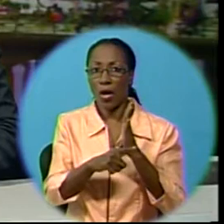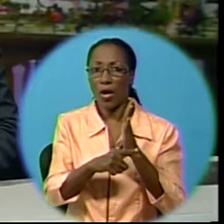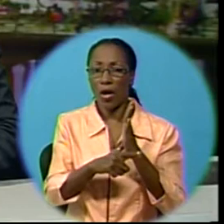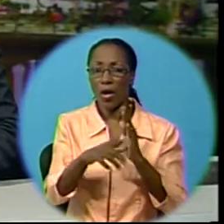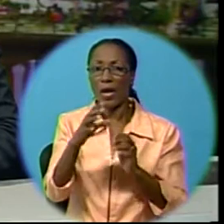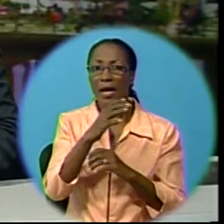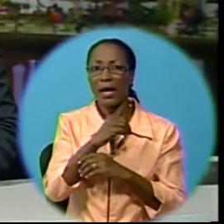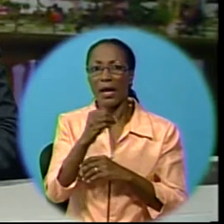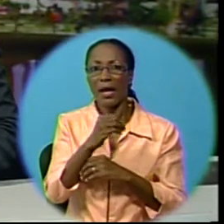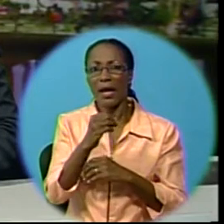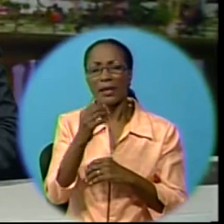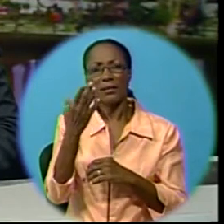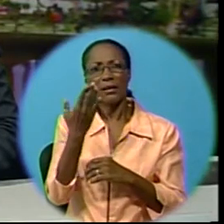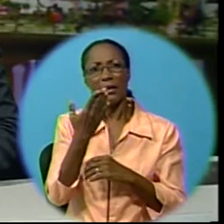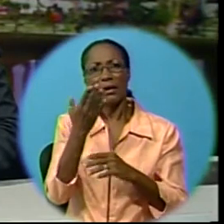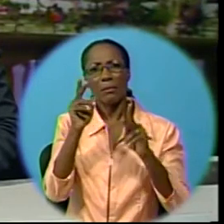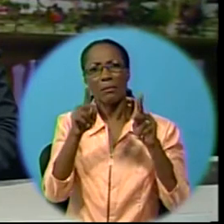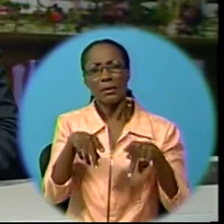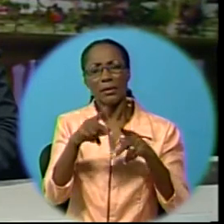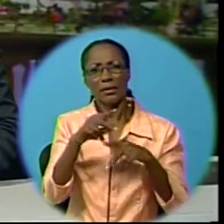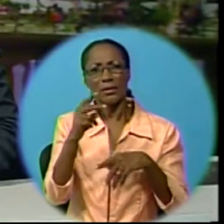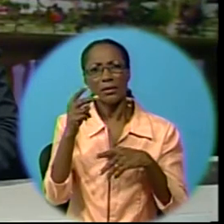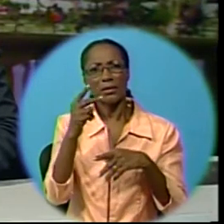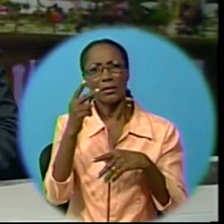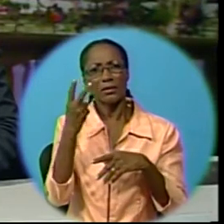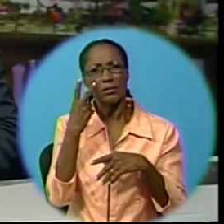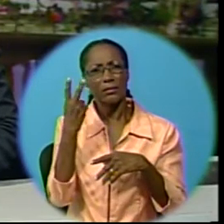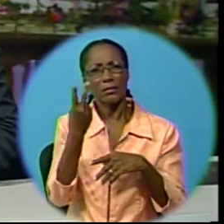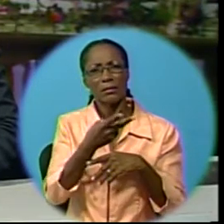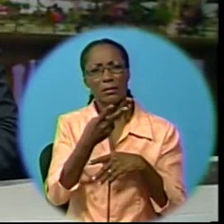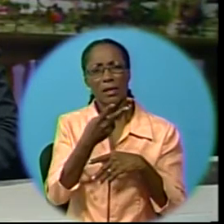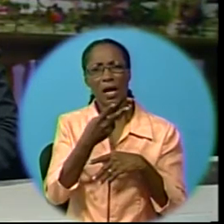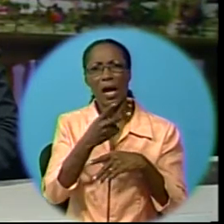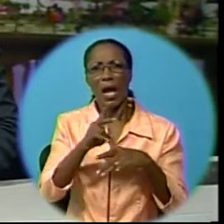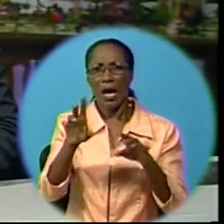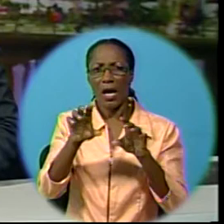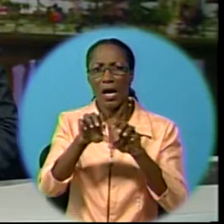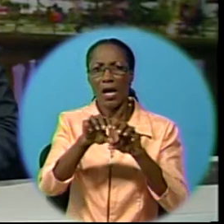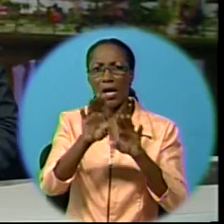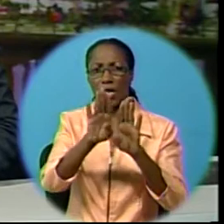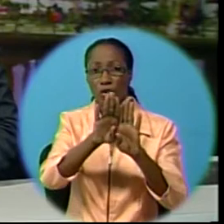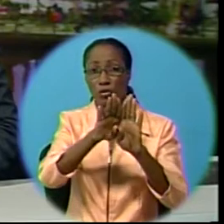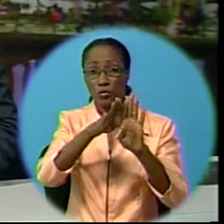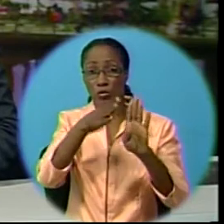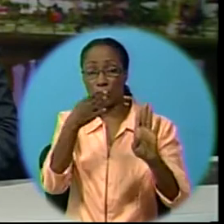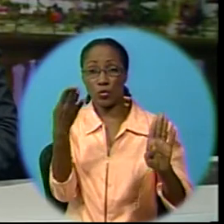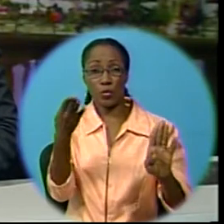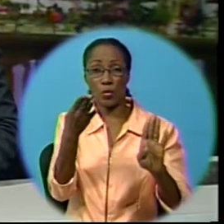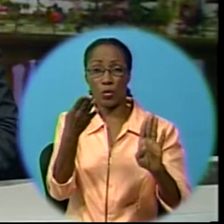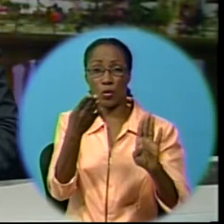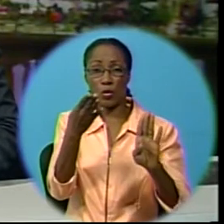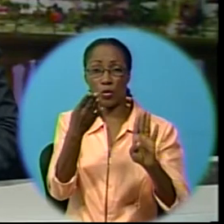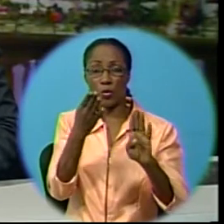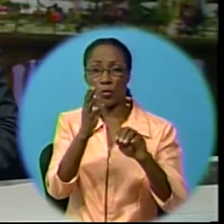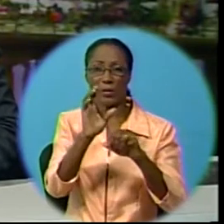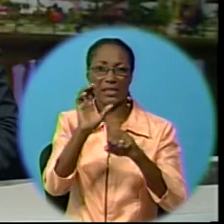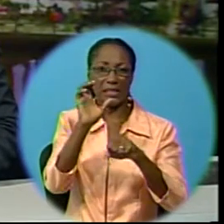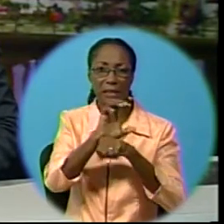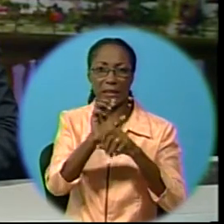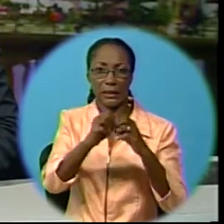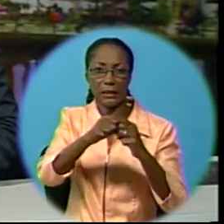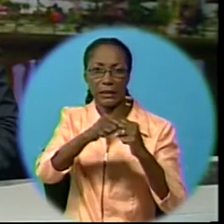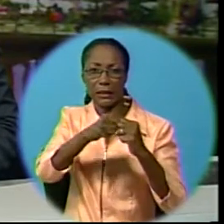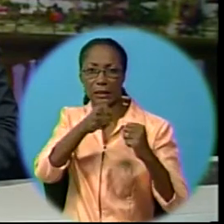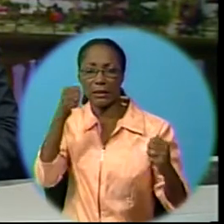noticed they were missing after he found that a steel door had been forced open. The illegal immigrants reportedly scaled a